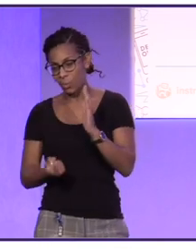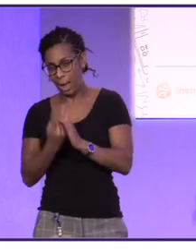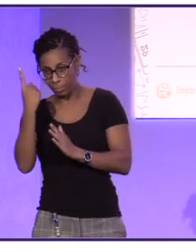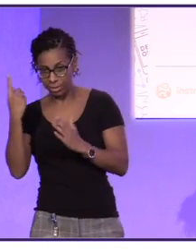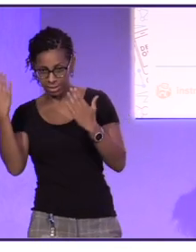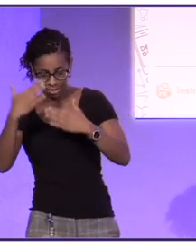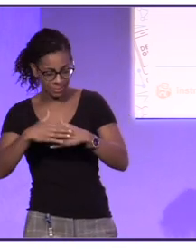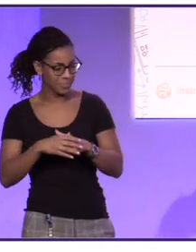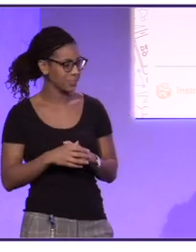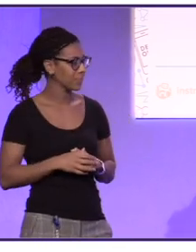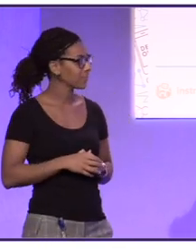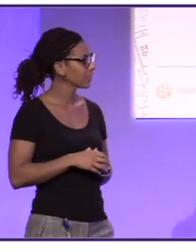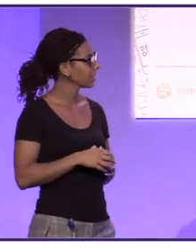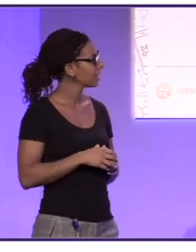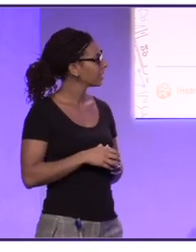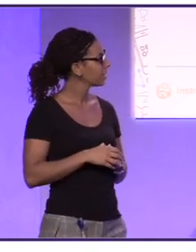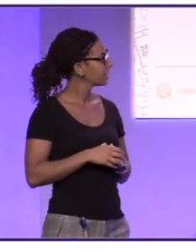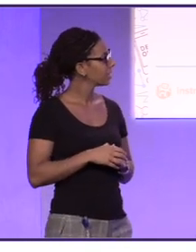Caught myself there.